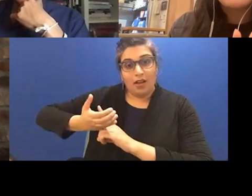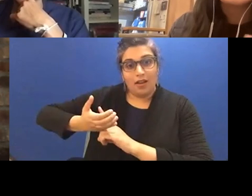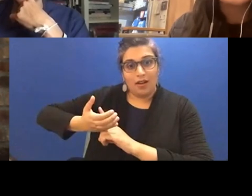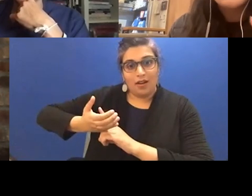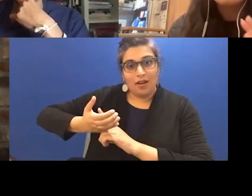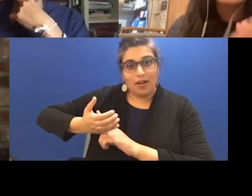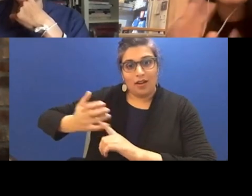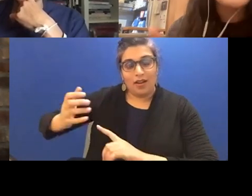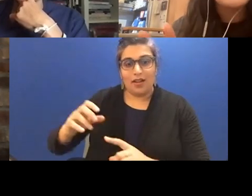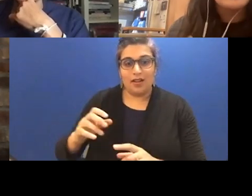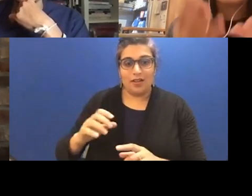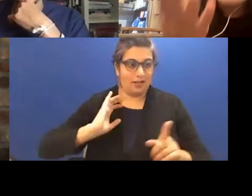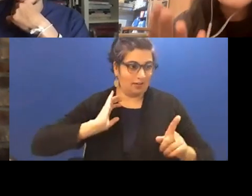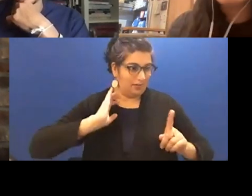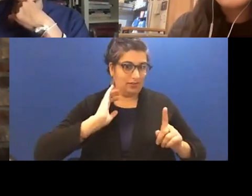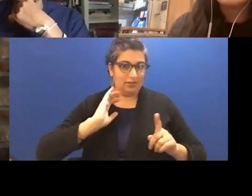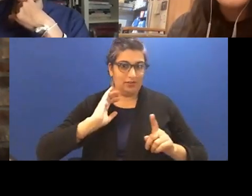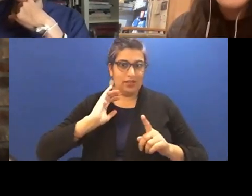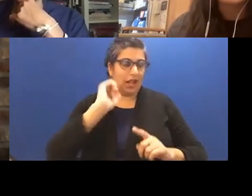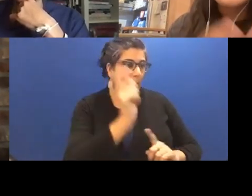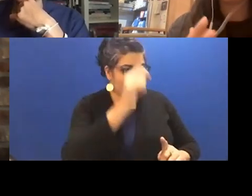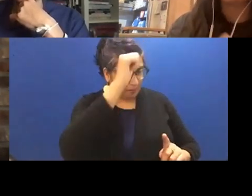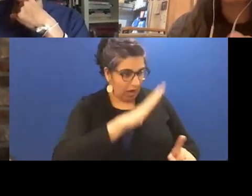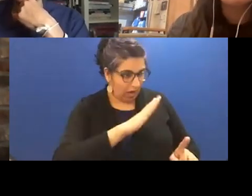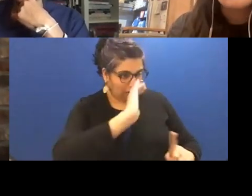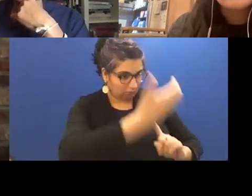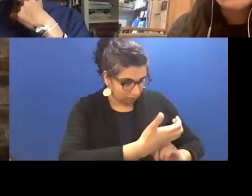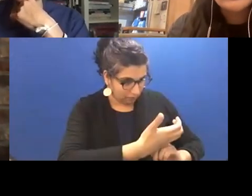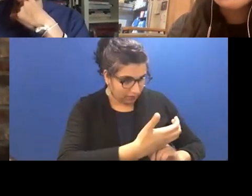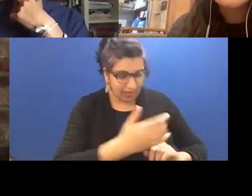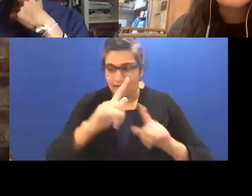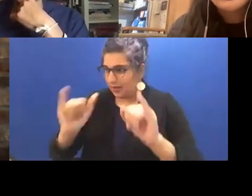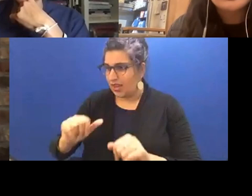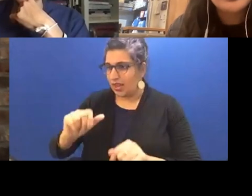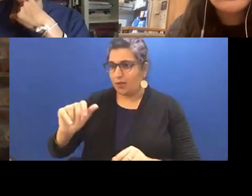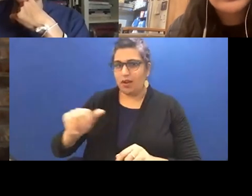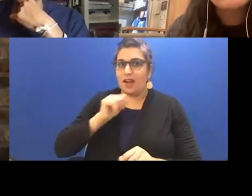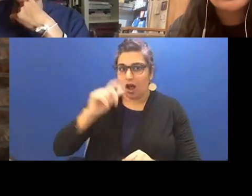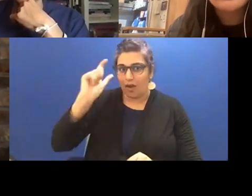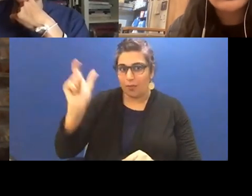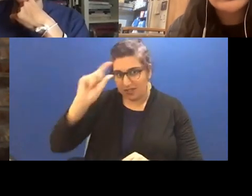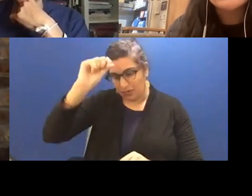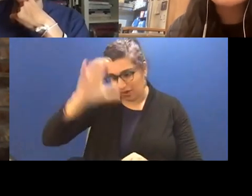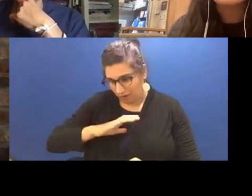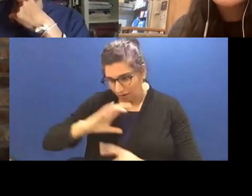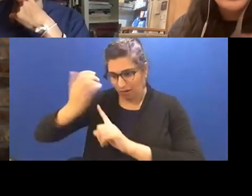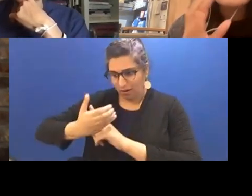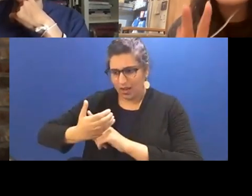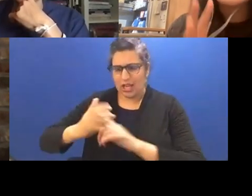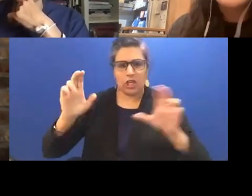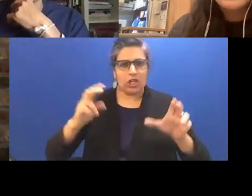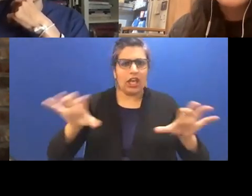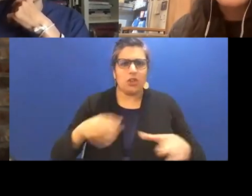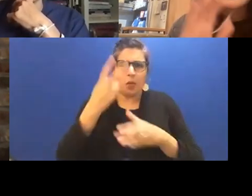he's experienced, but also play a Muslim man. And he's like, I want to be able to do both with grace. And I was like, yes, you should have the freedom to do both with grace. And so I